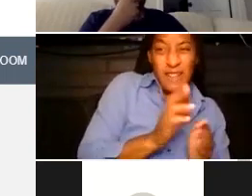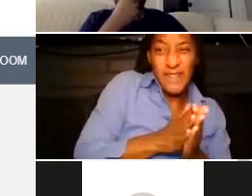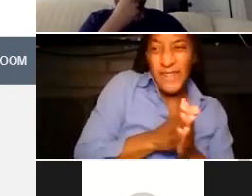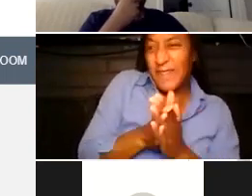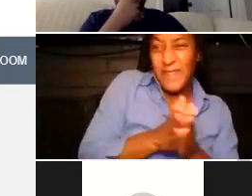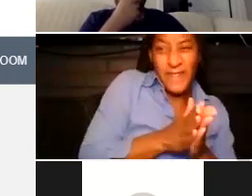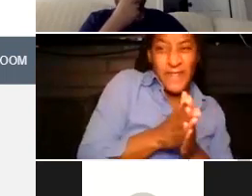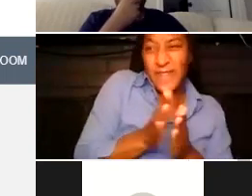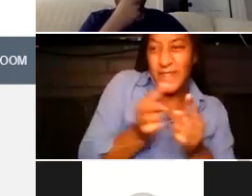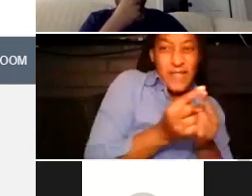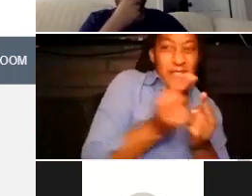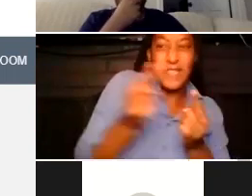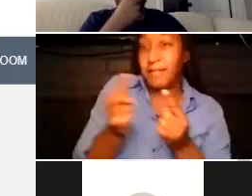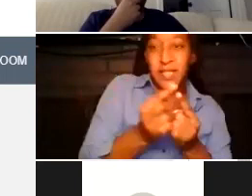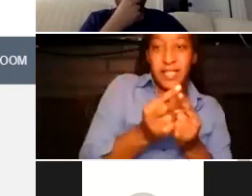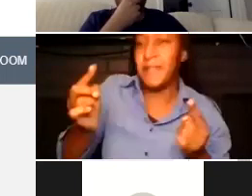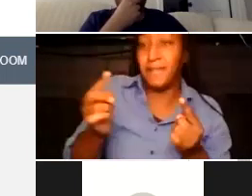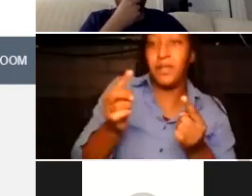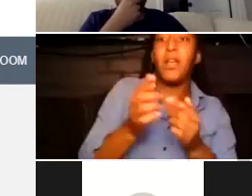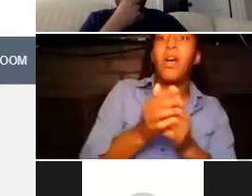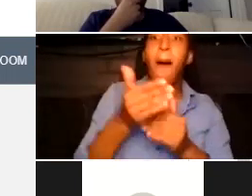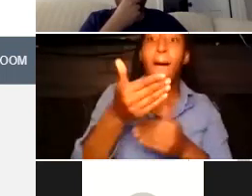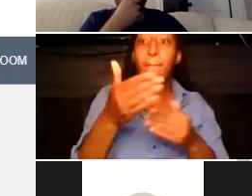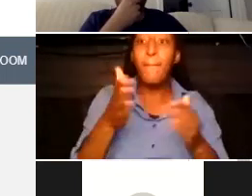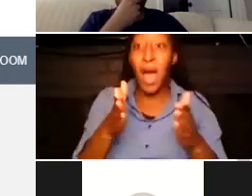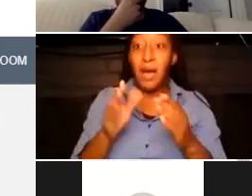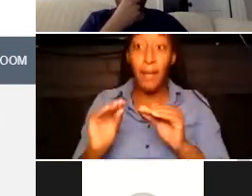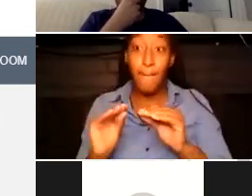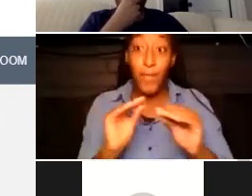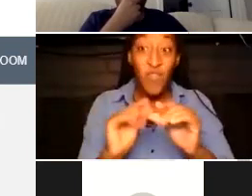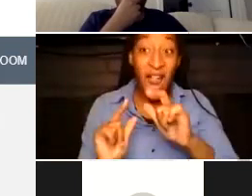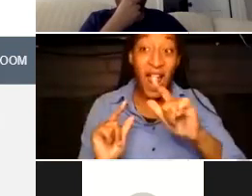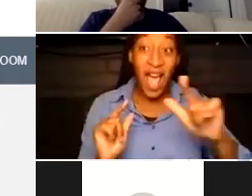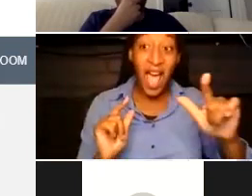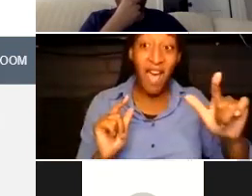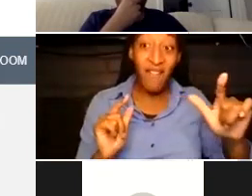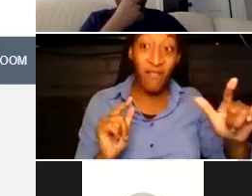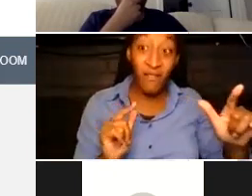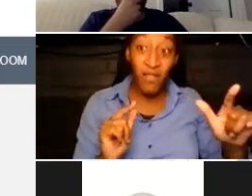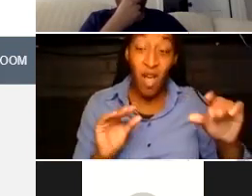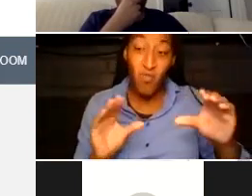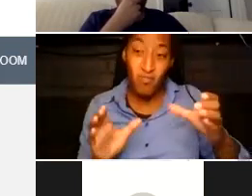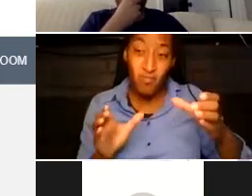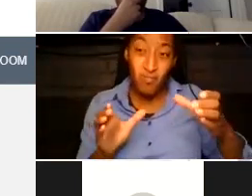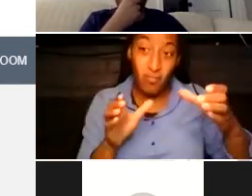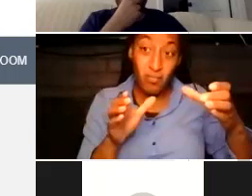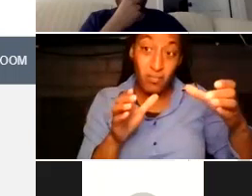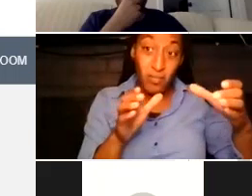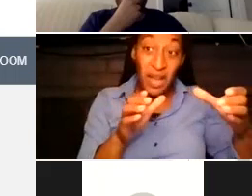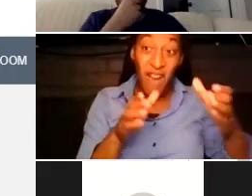opposite direction. Remember, the box is moving to the left, but friction is being applied to the